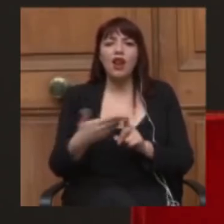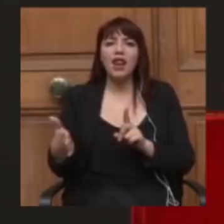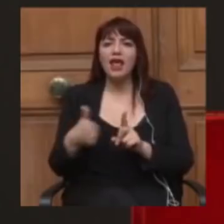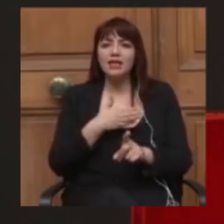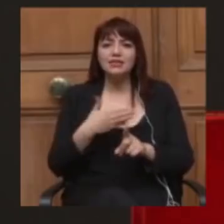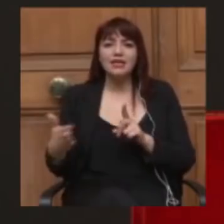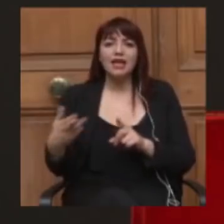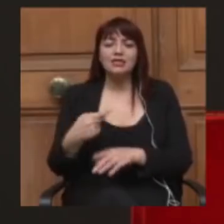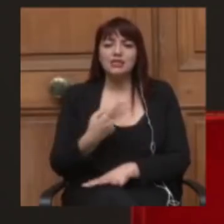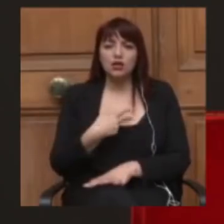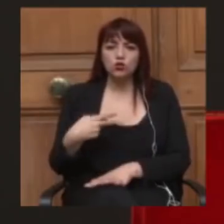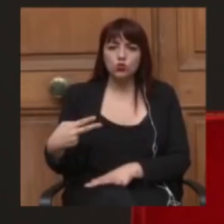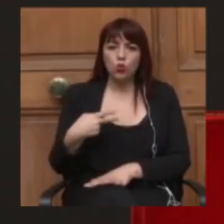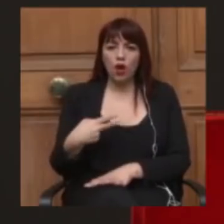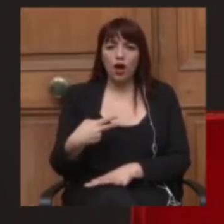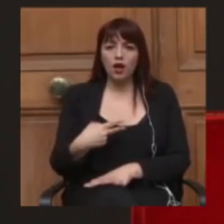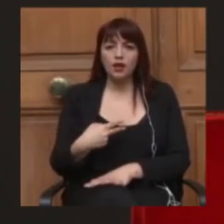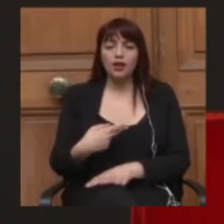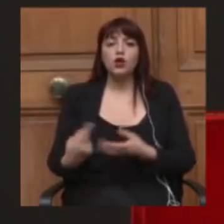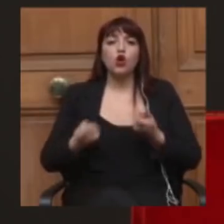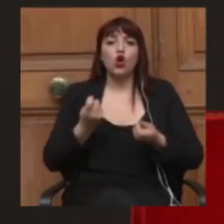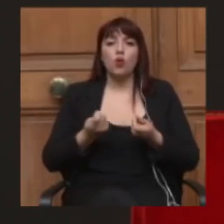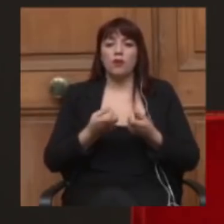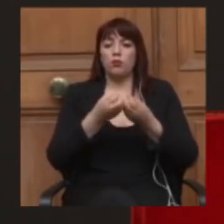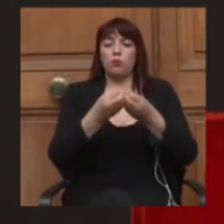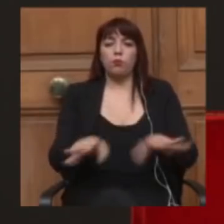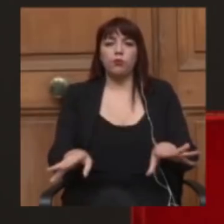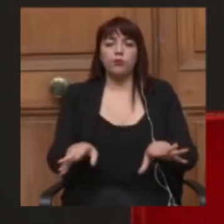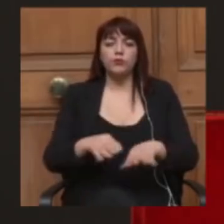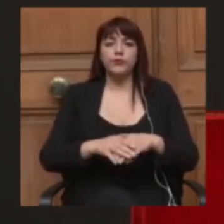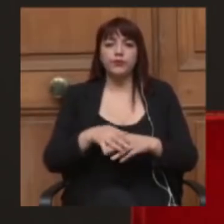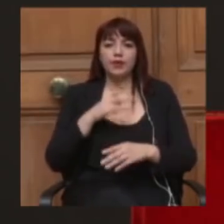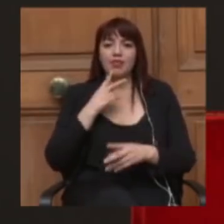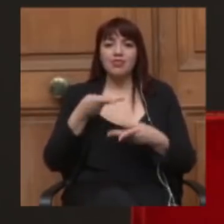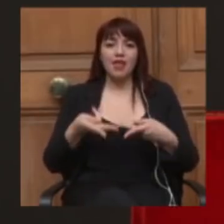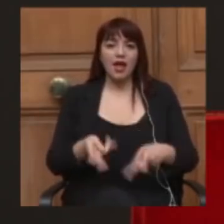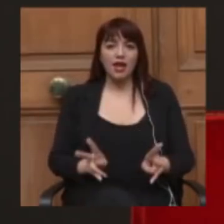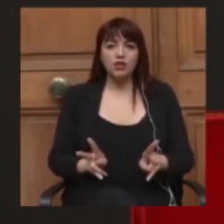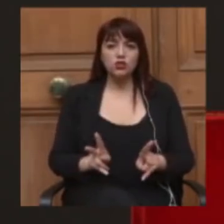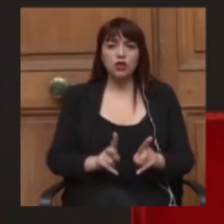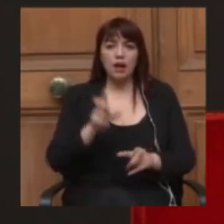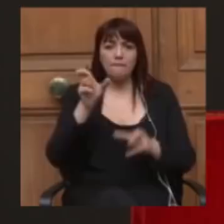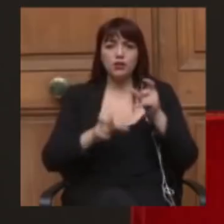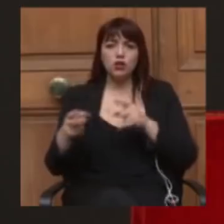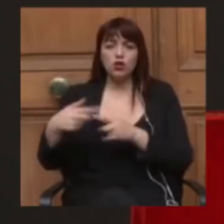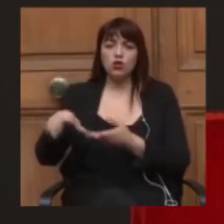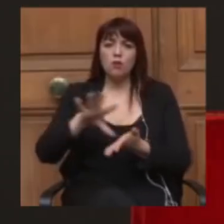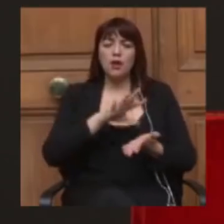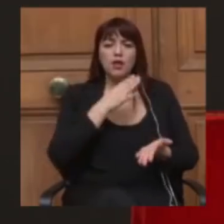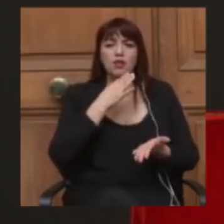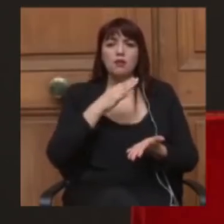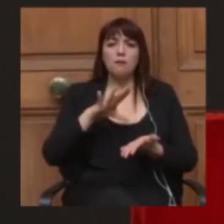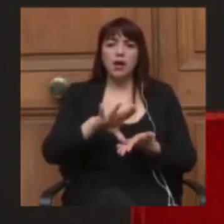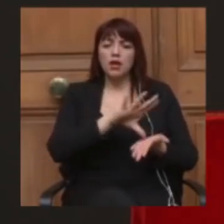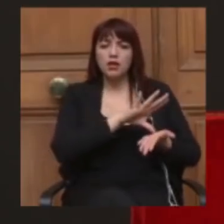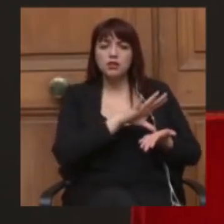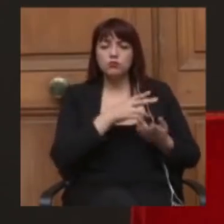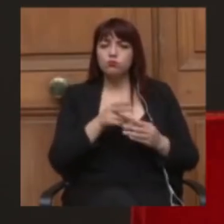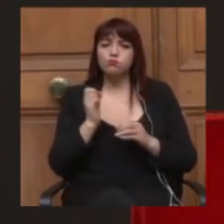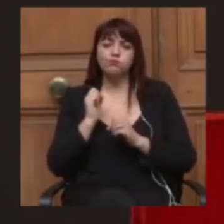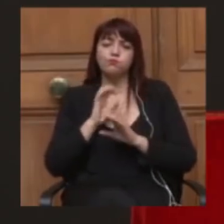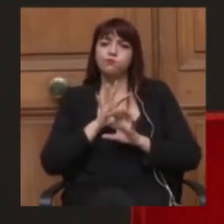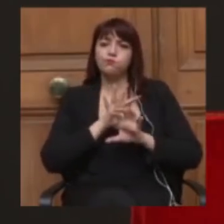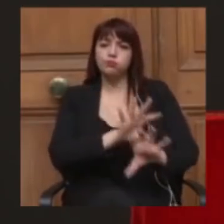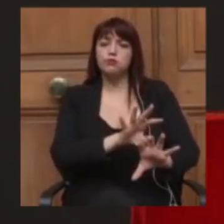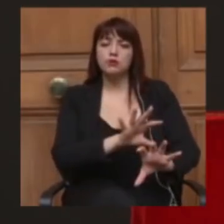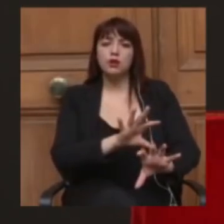to the loss of rights for migrants, we seek to mark something that is of